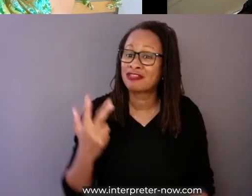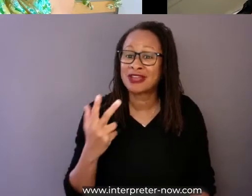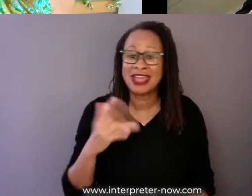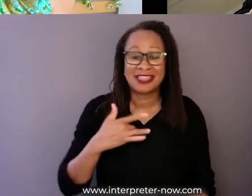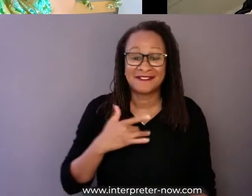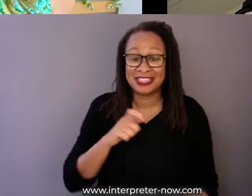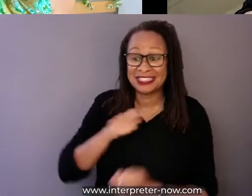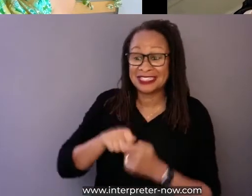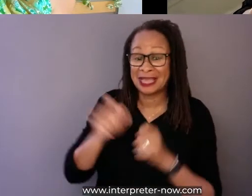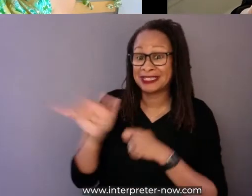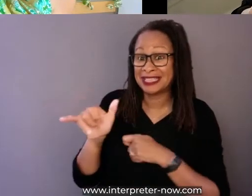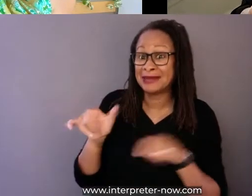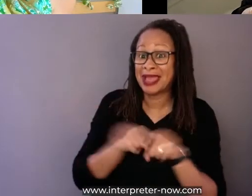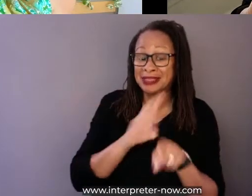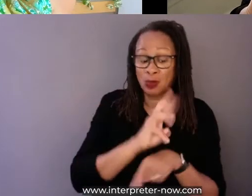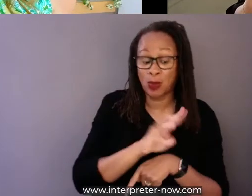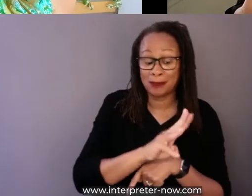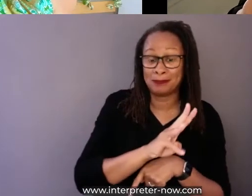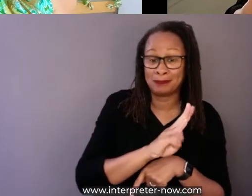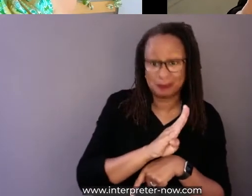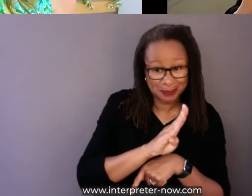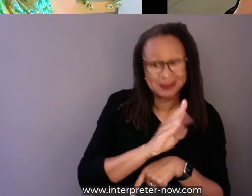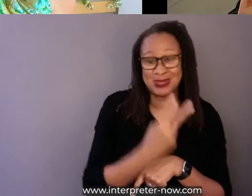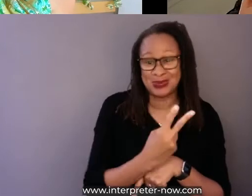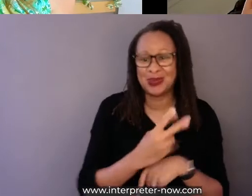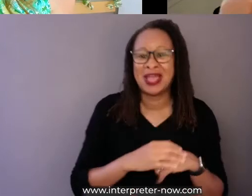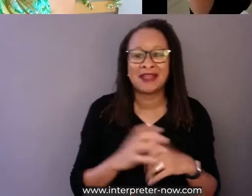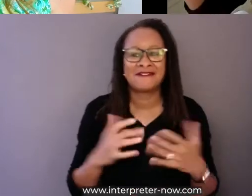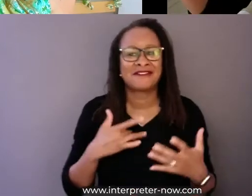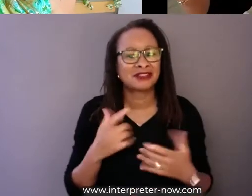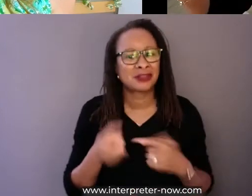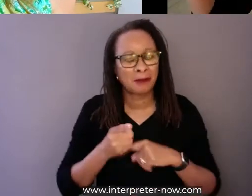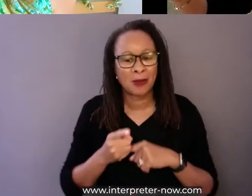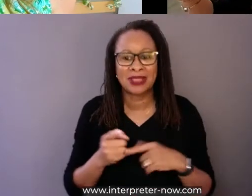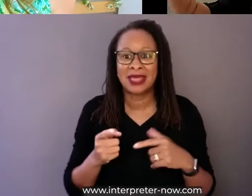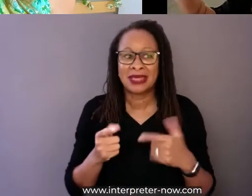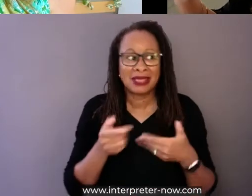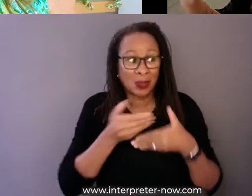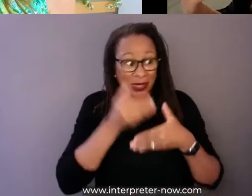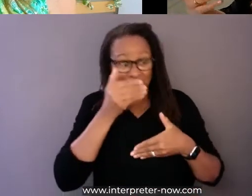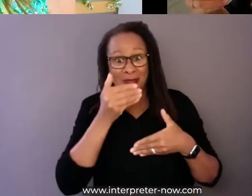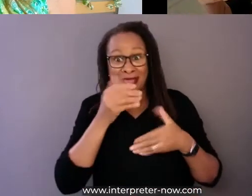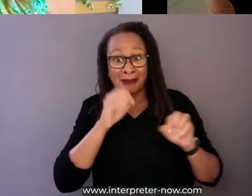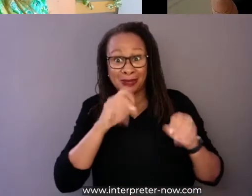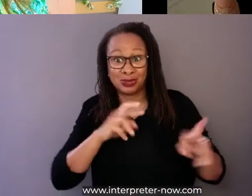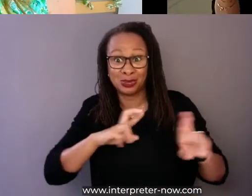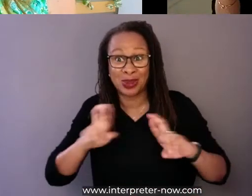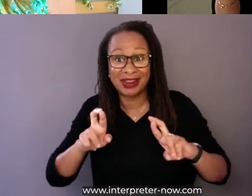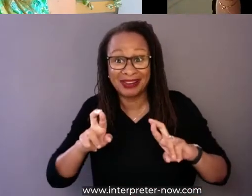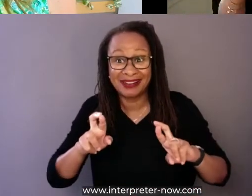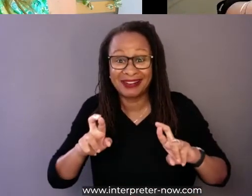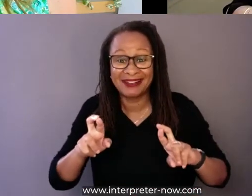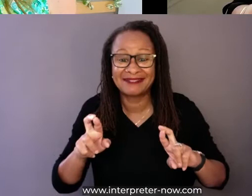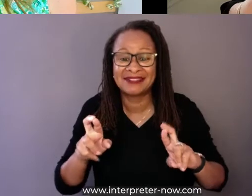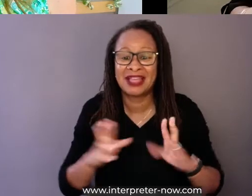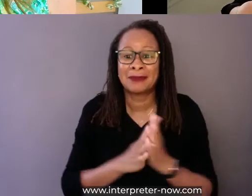the same as Web 2, like ooh, there's a moment here. The window is open. The opportunity is ripe. But